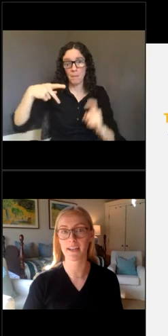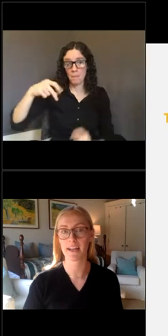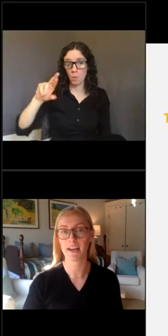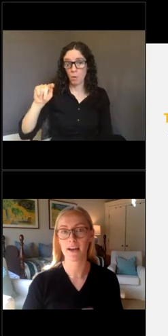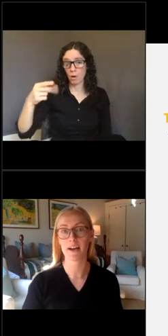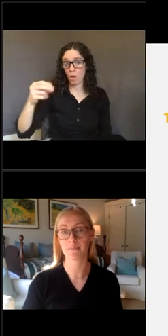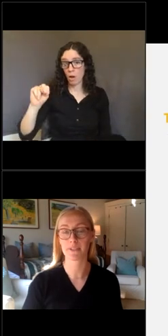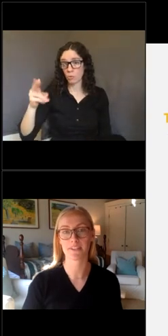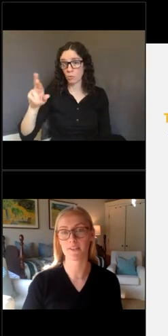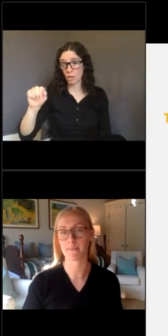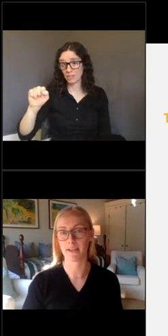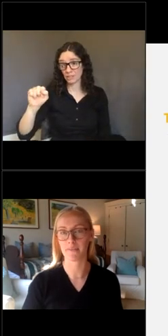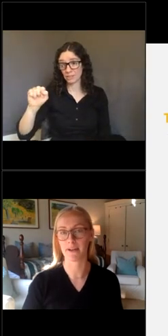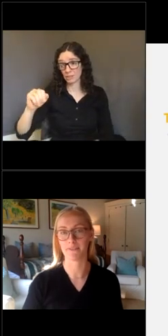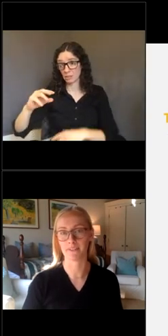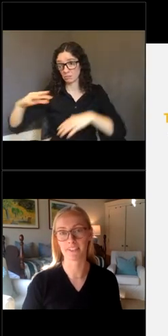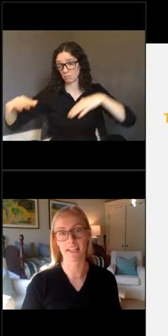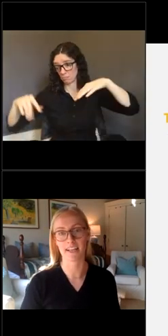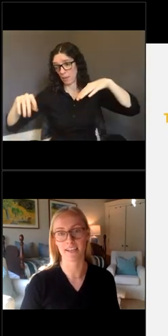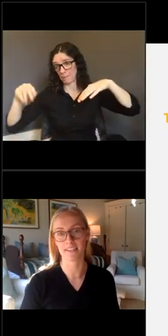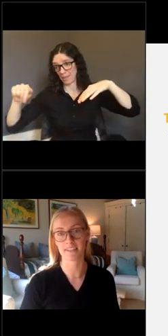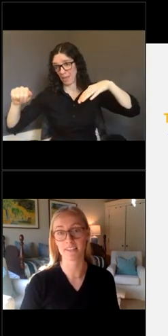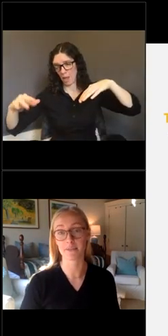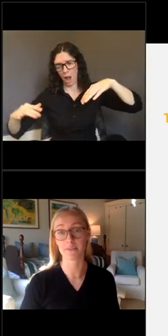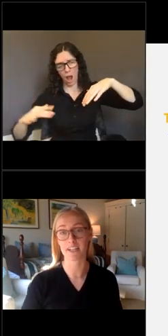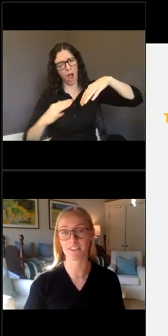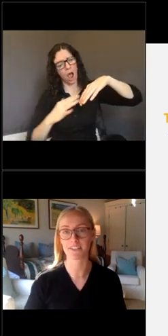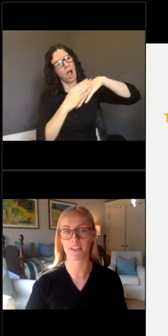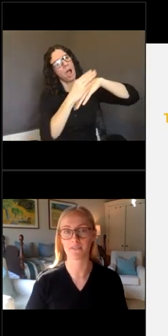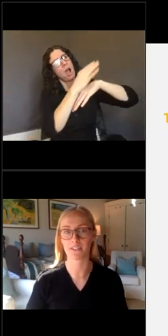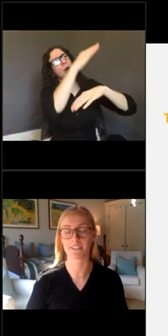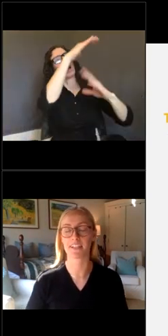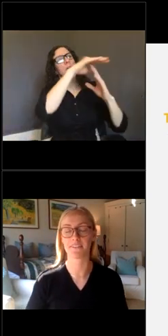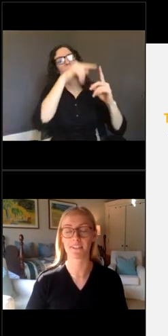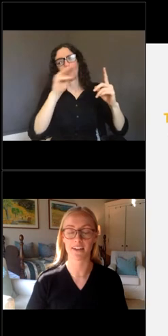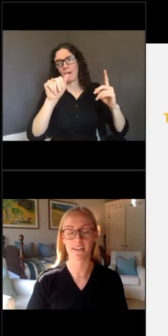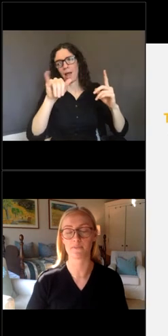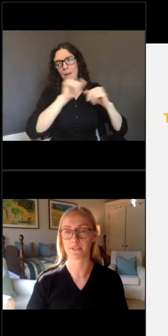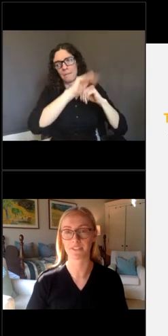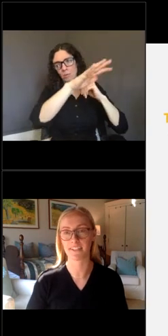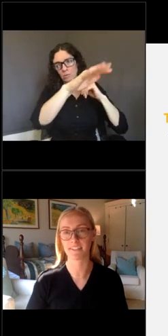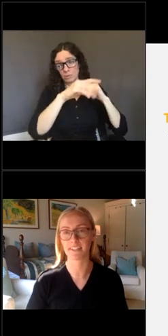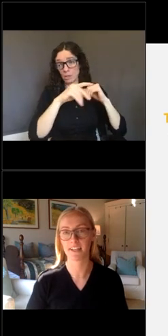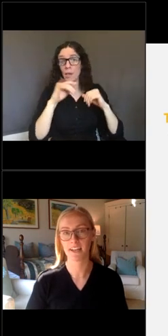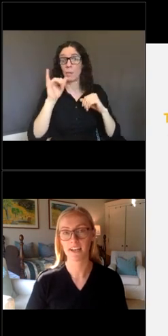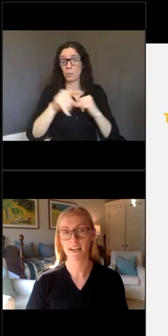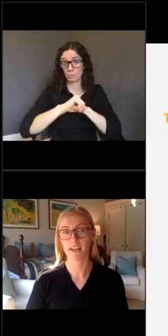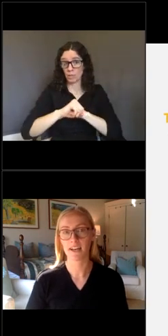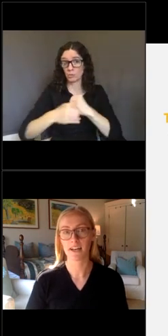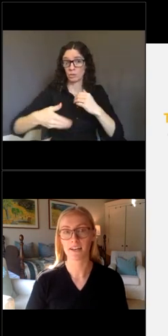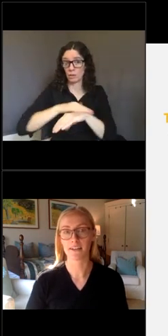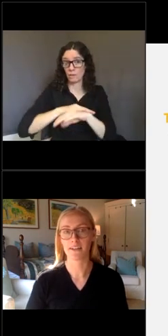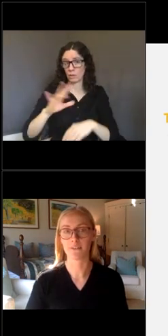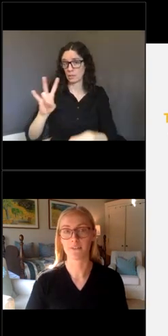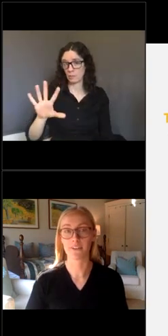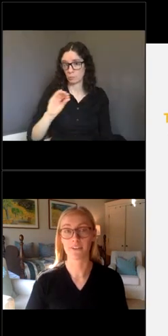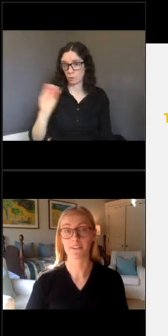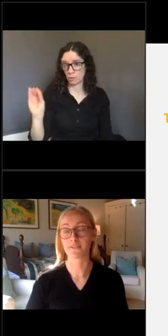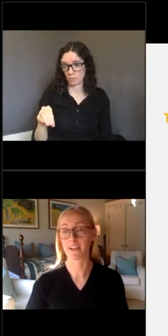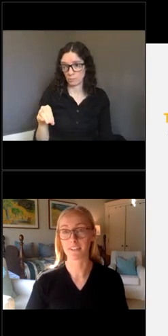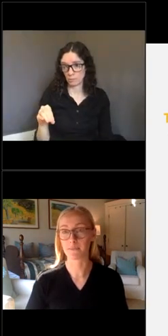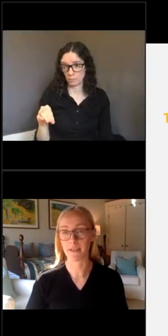MPA up into the Maya Mountains. And these protections cover 75% of